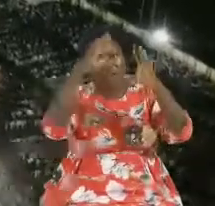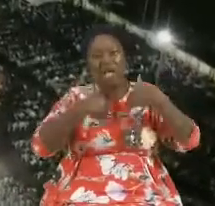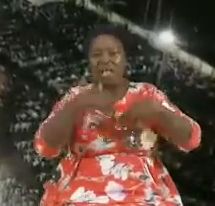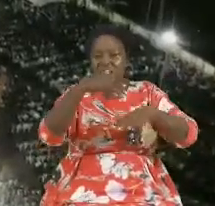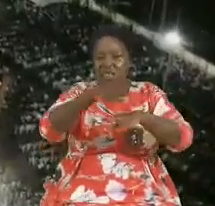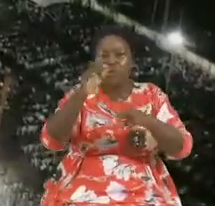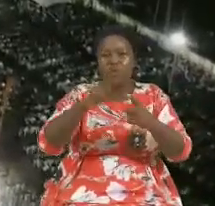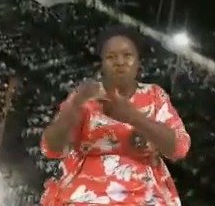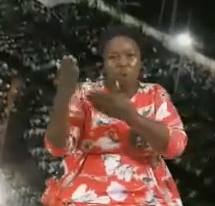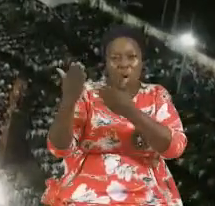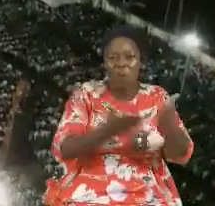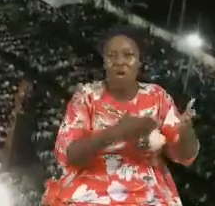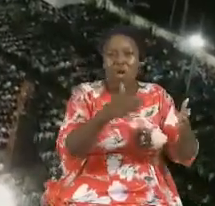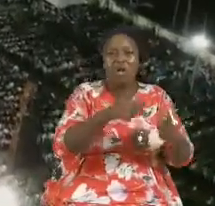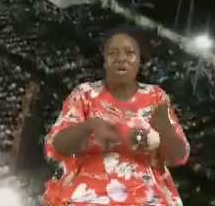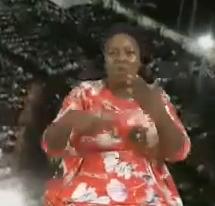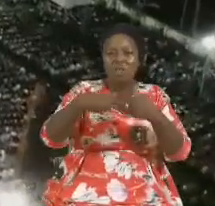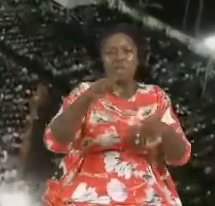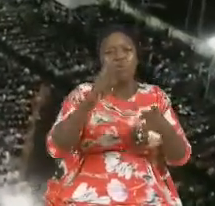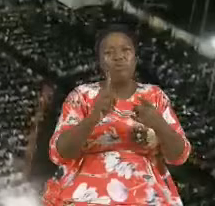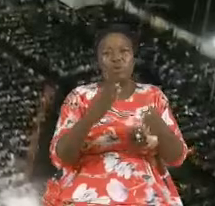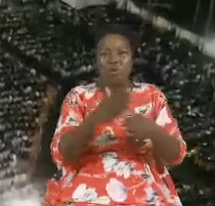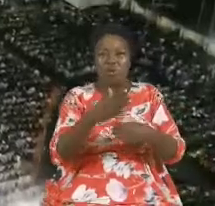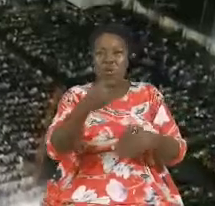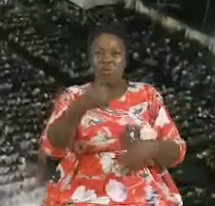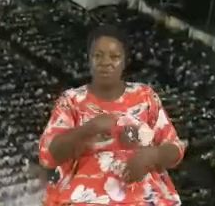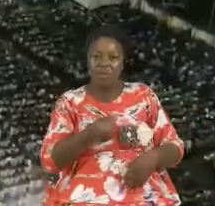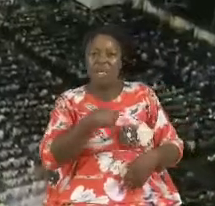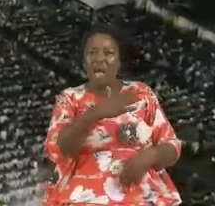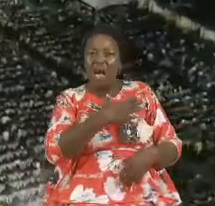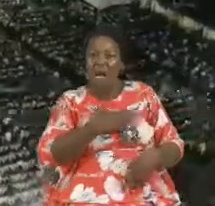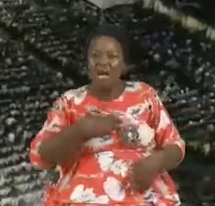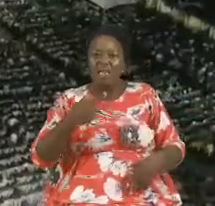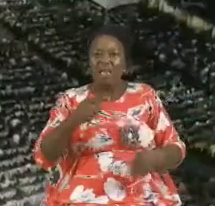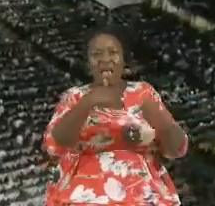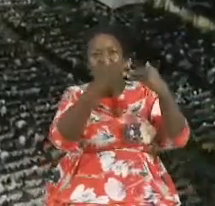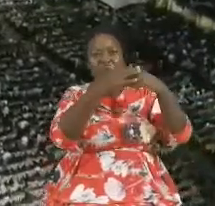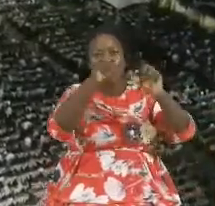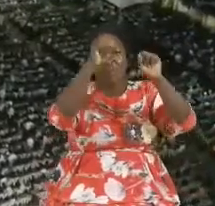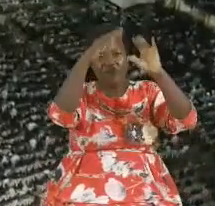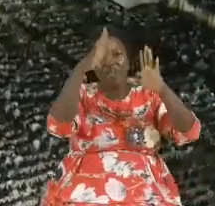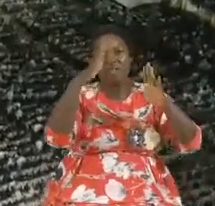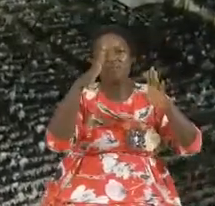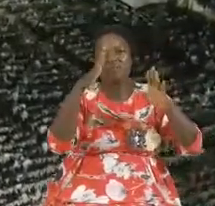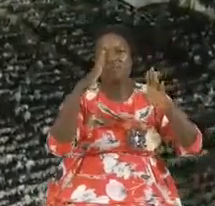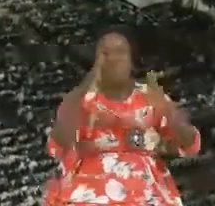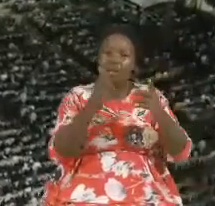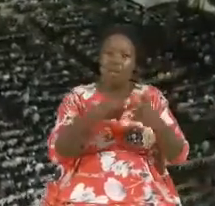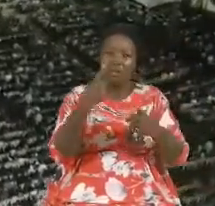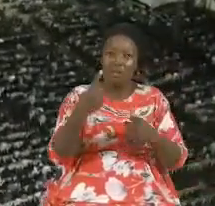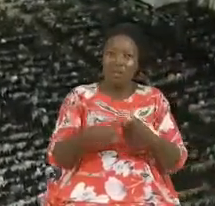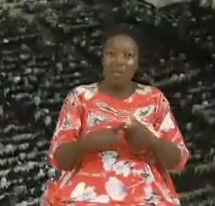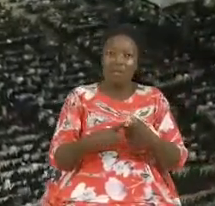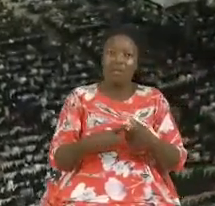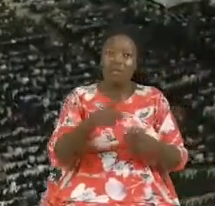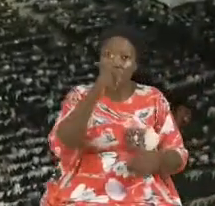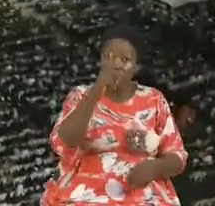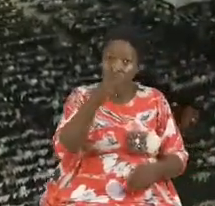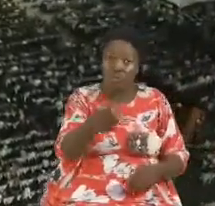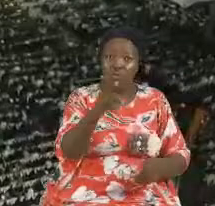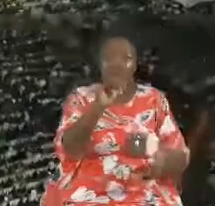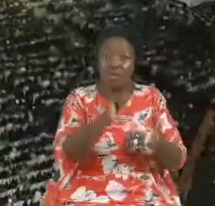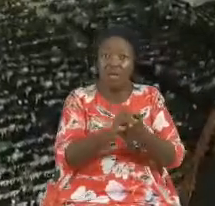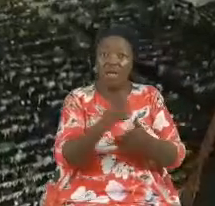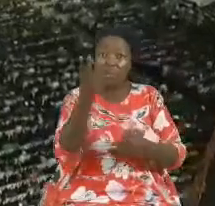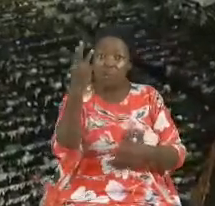Jesus Christ, whom the Father has sent to bring reconciliation between me and the